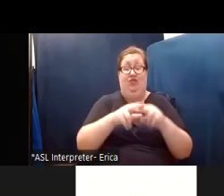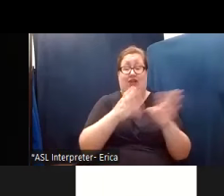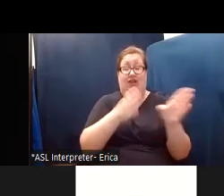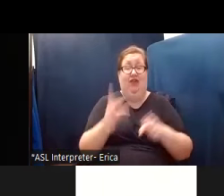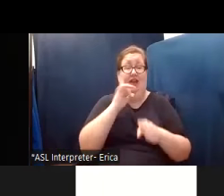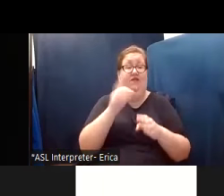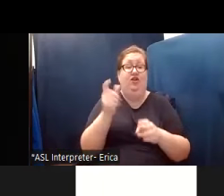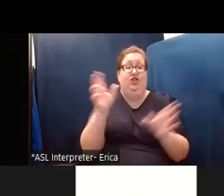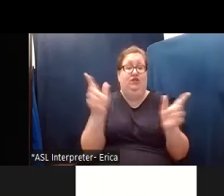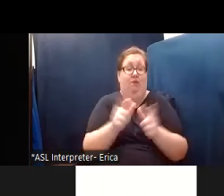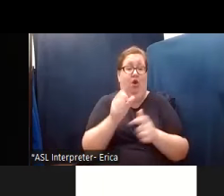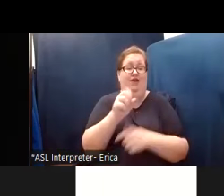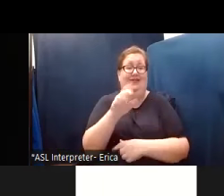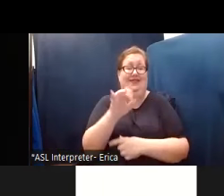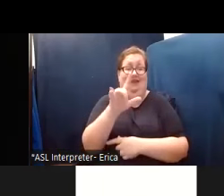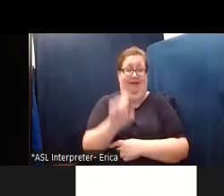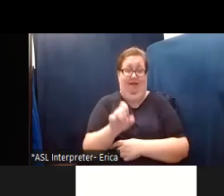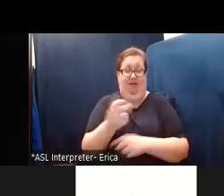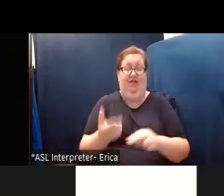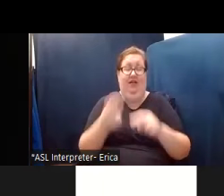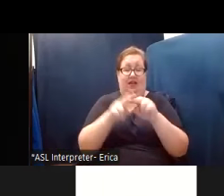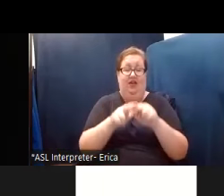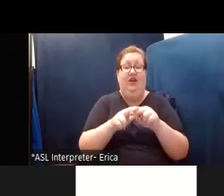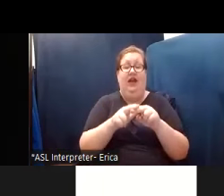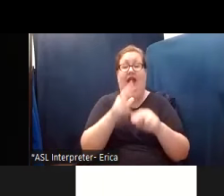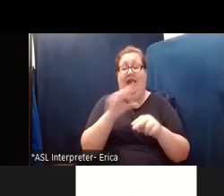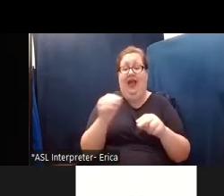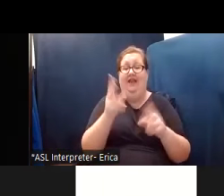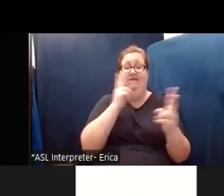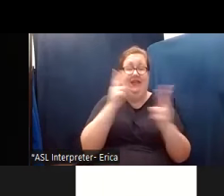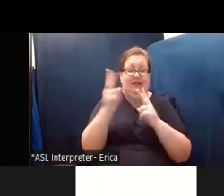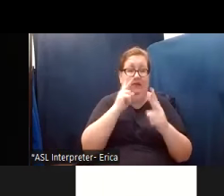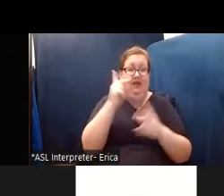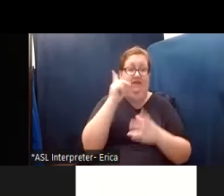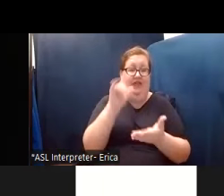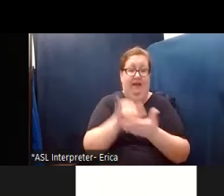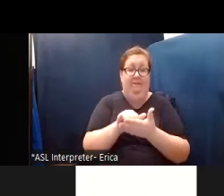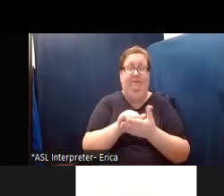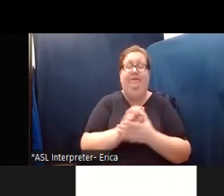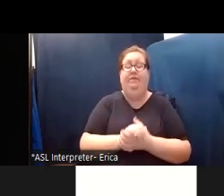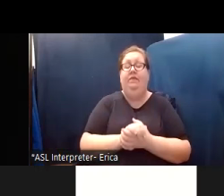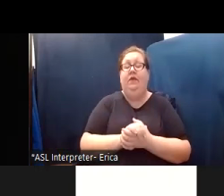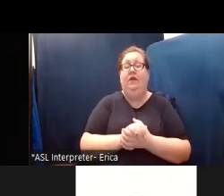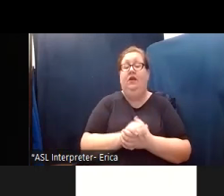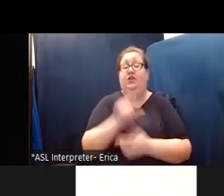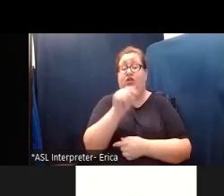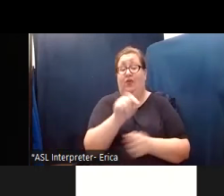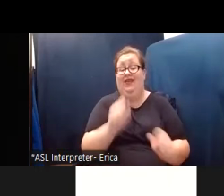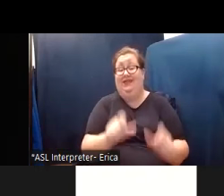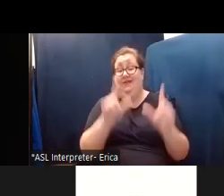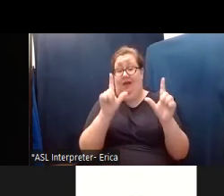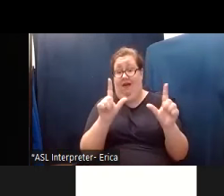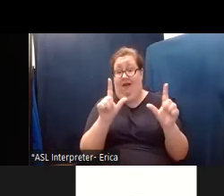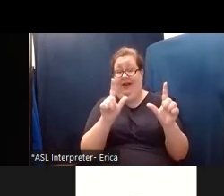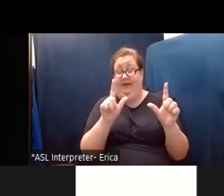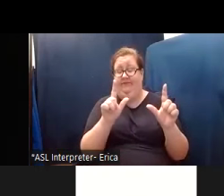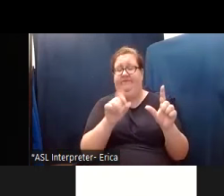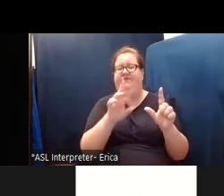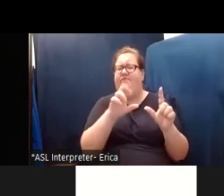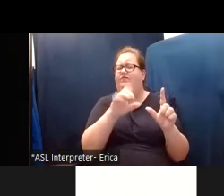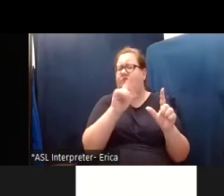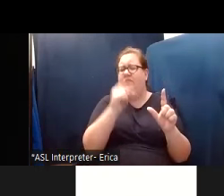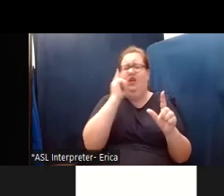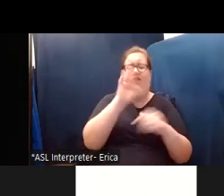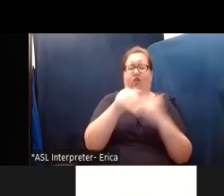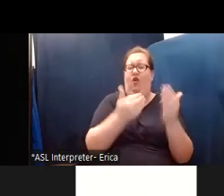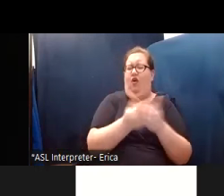region, and also improving access and visibility of green infrastructure. And so on this slide, and this is sort of the format for all of the slides, so we can sort